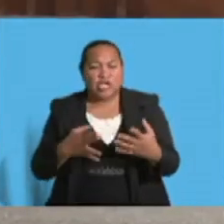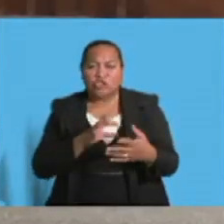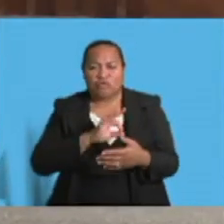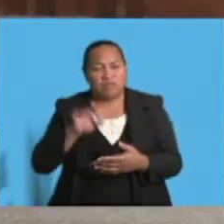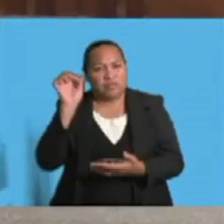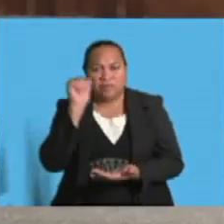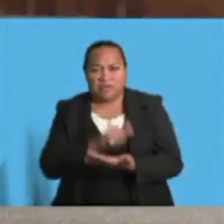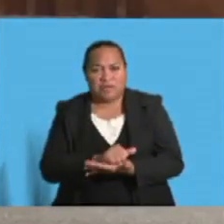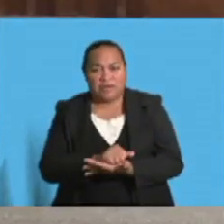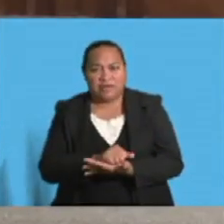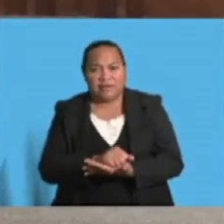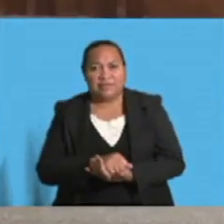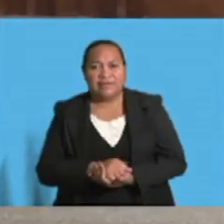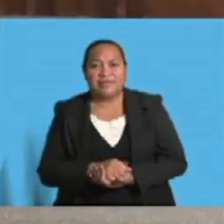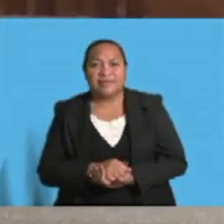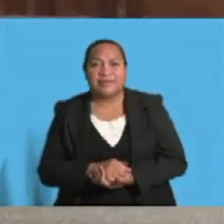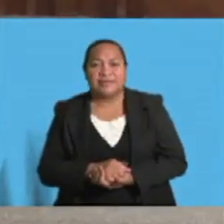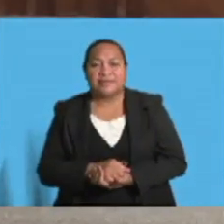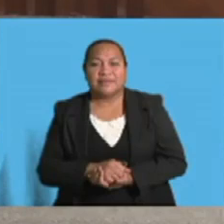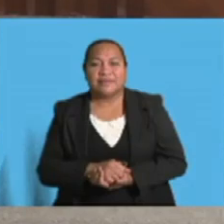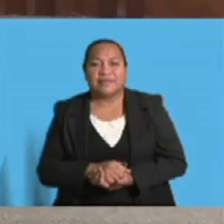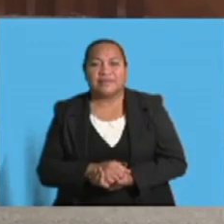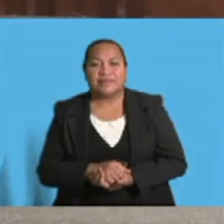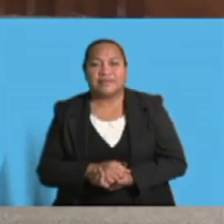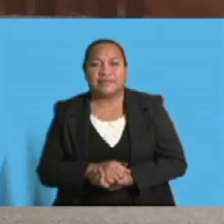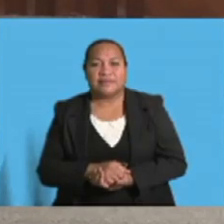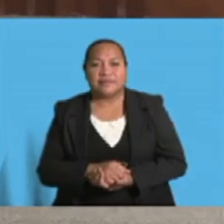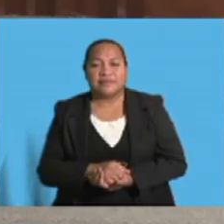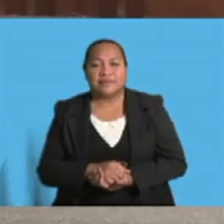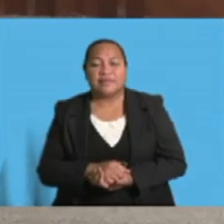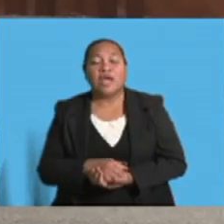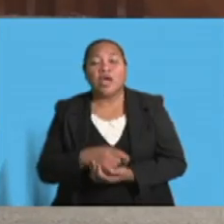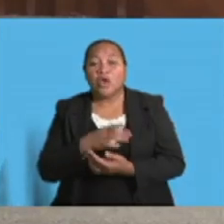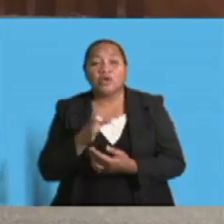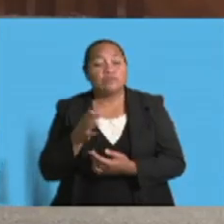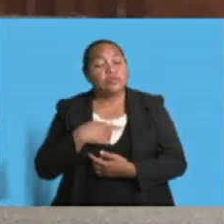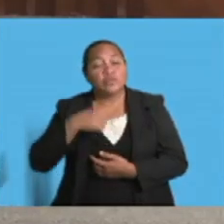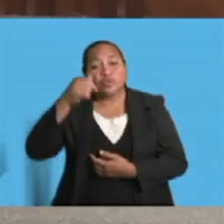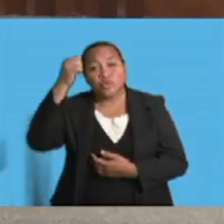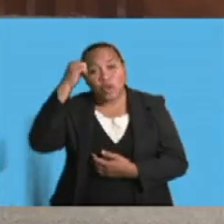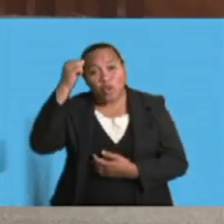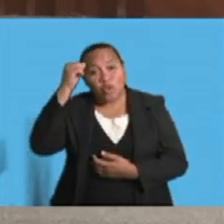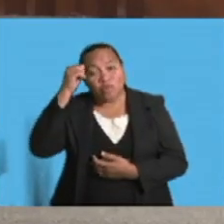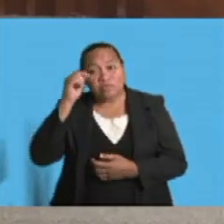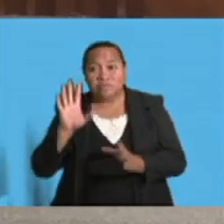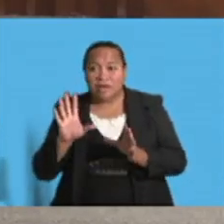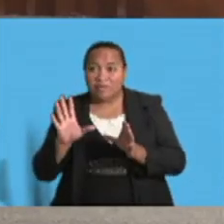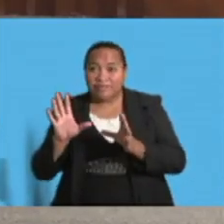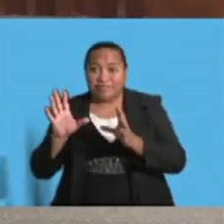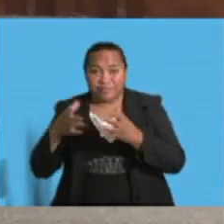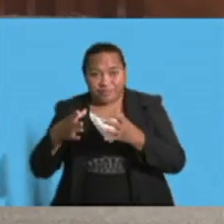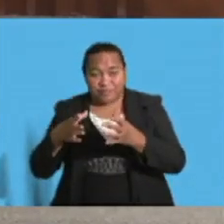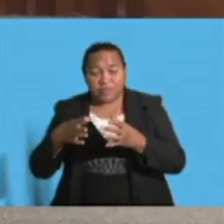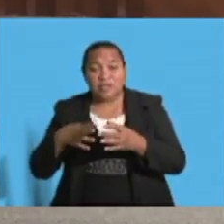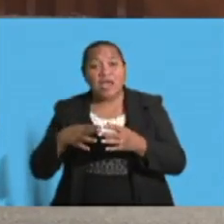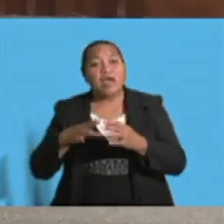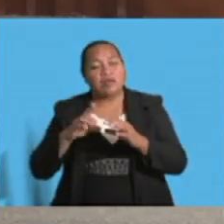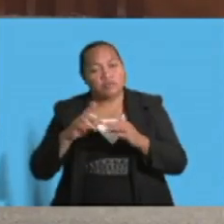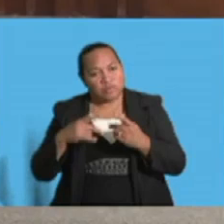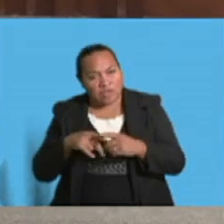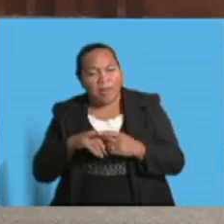incorrect. Madam Speaker, we all know the party's position on the 87 coup, on the 2000